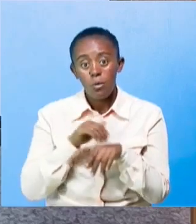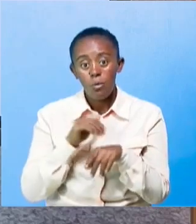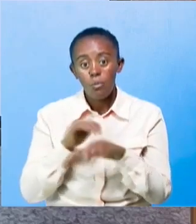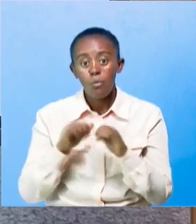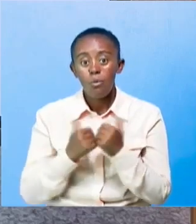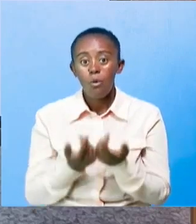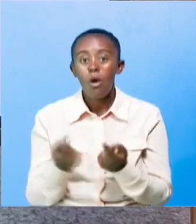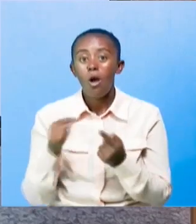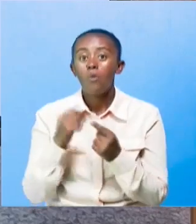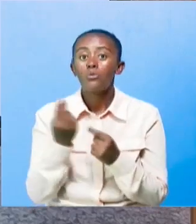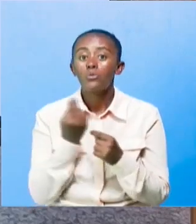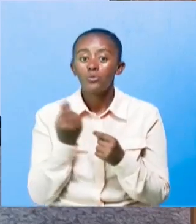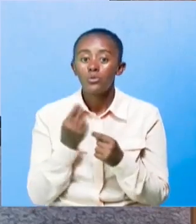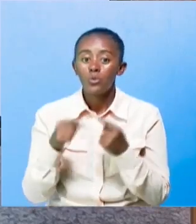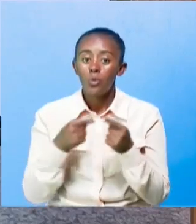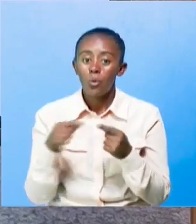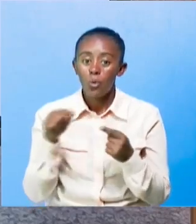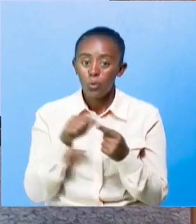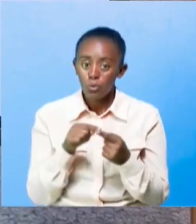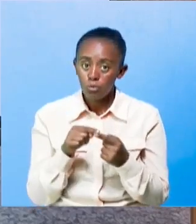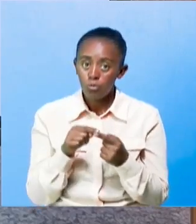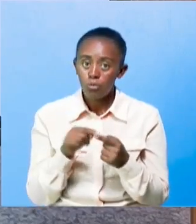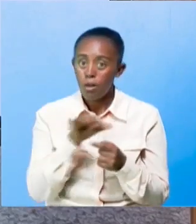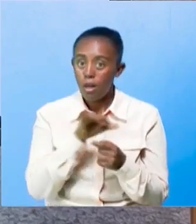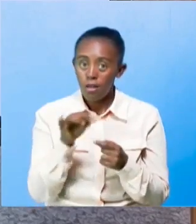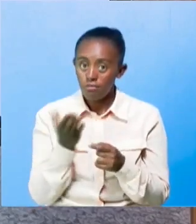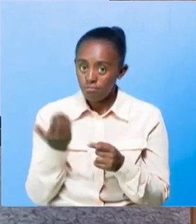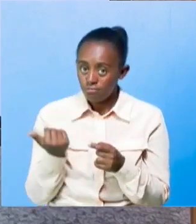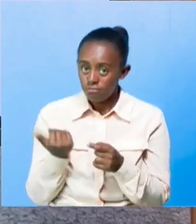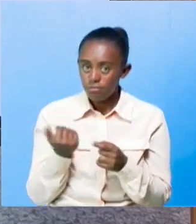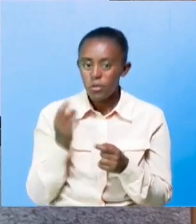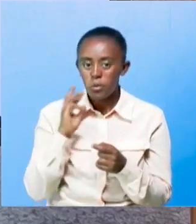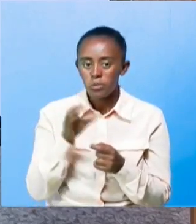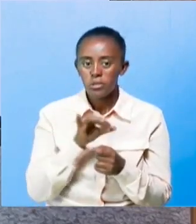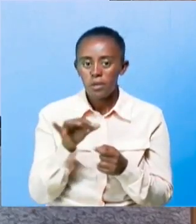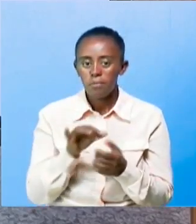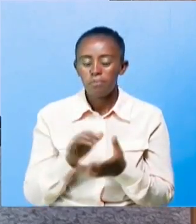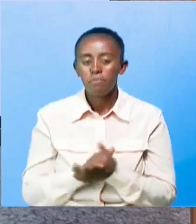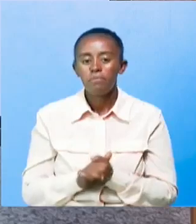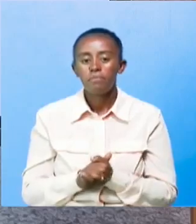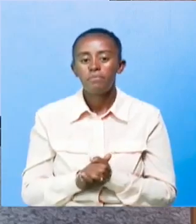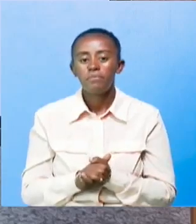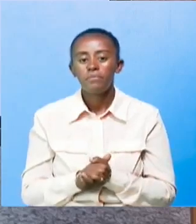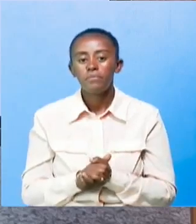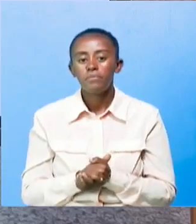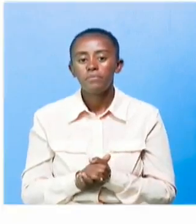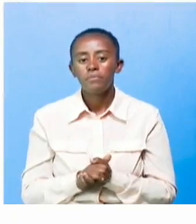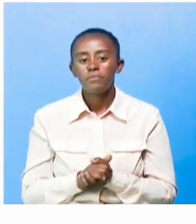how to use going to, like we did will.